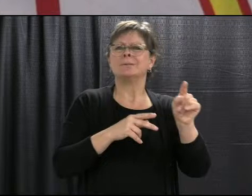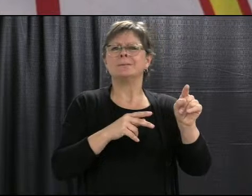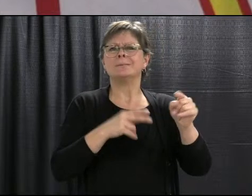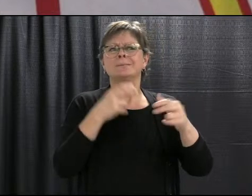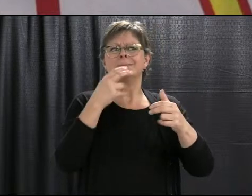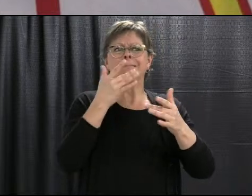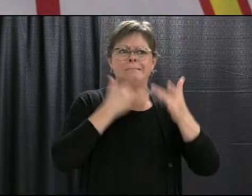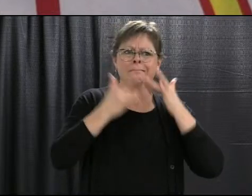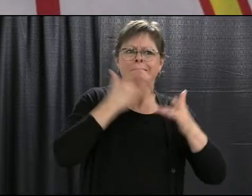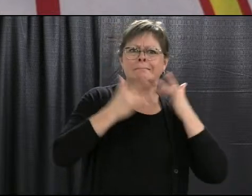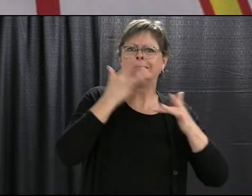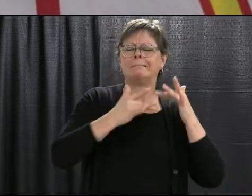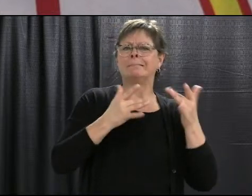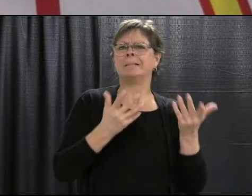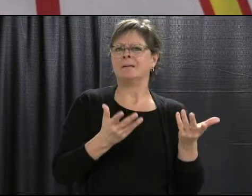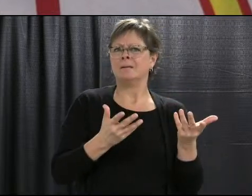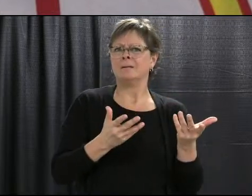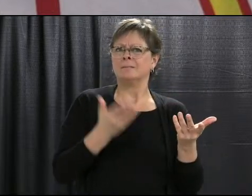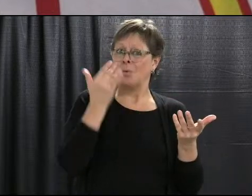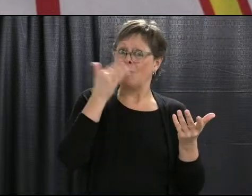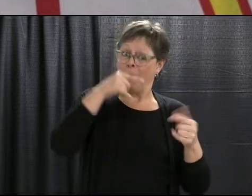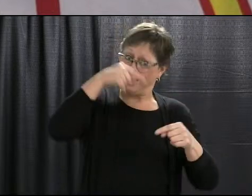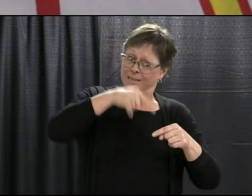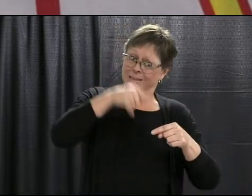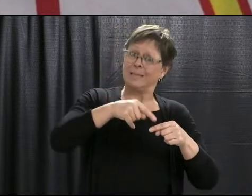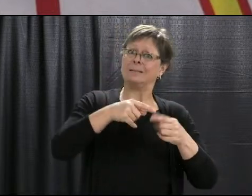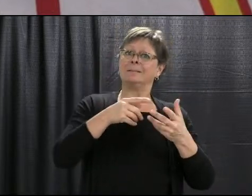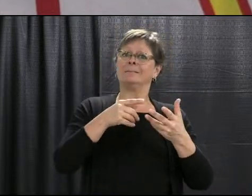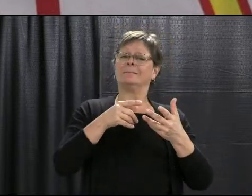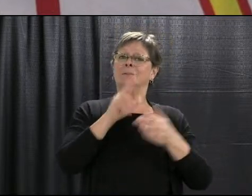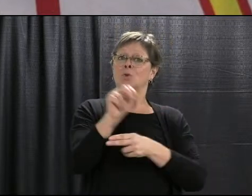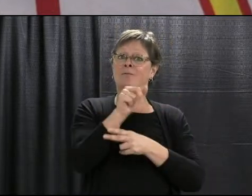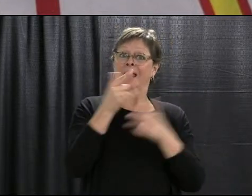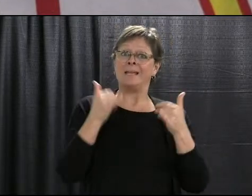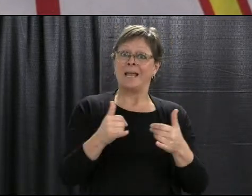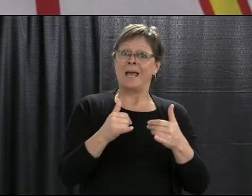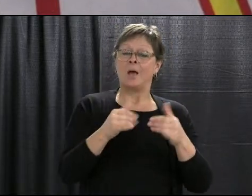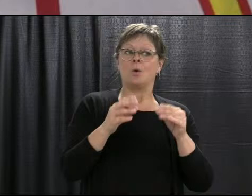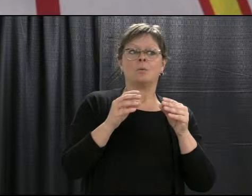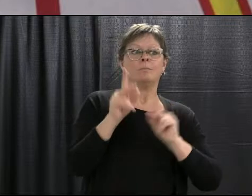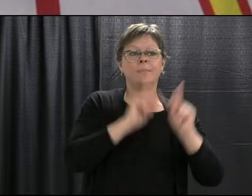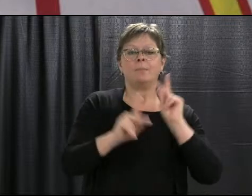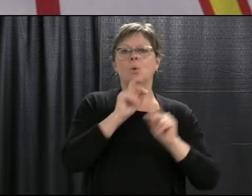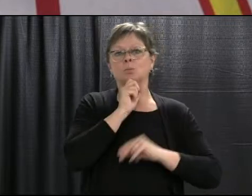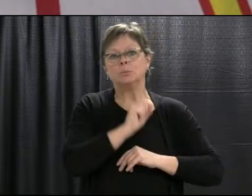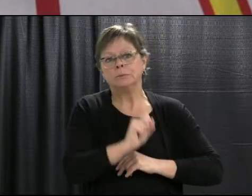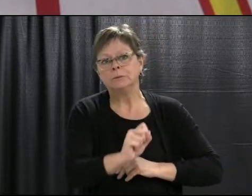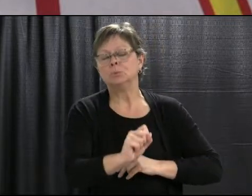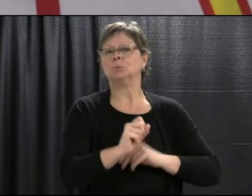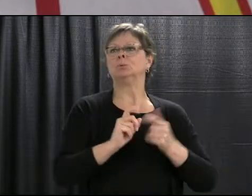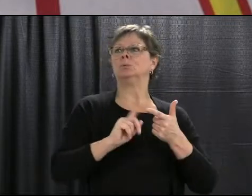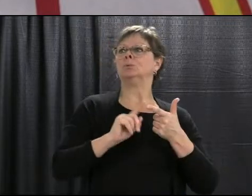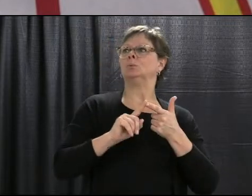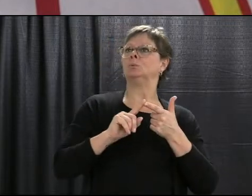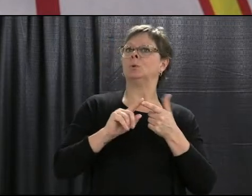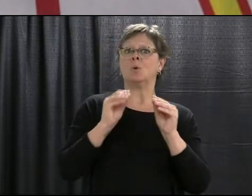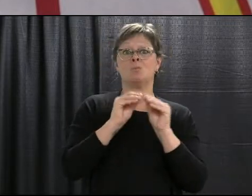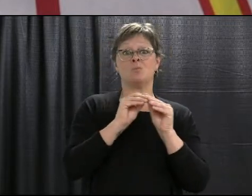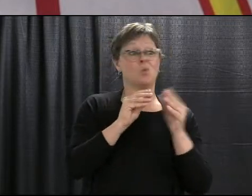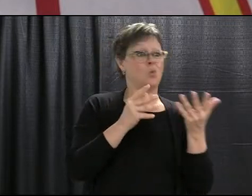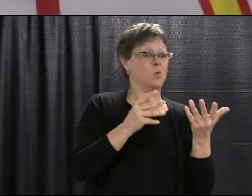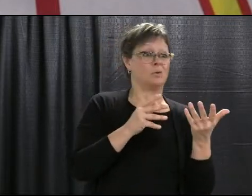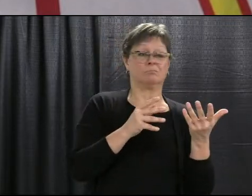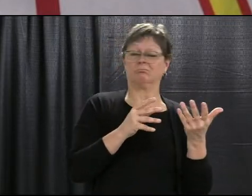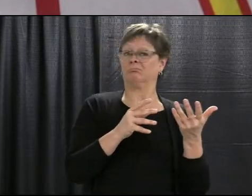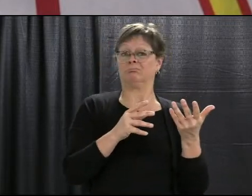So because of our aging demographic and because we've had more nurses retire than we had graduates in the province, and